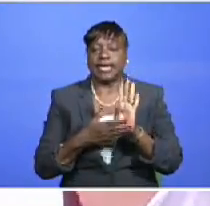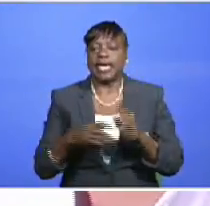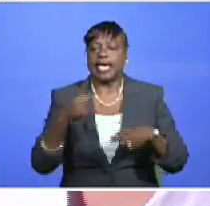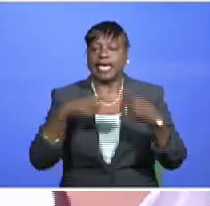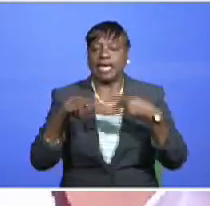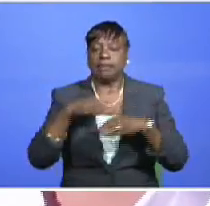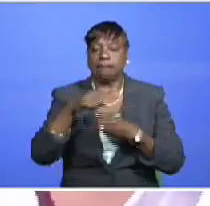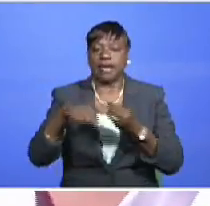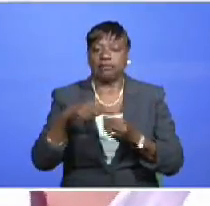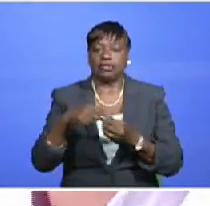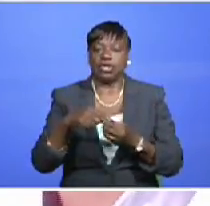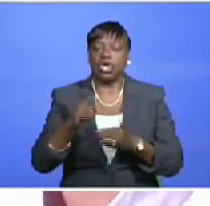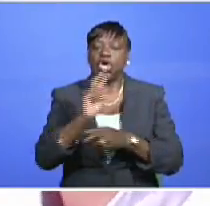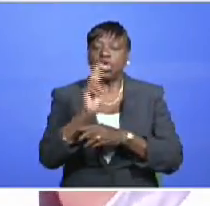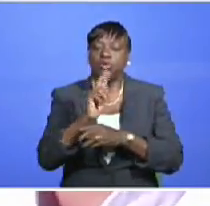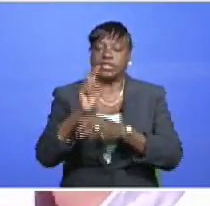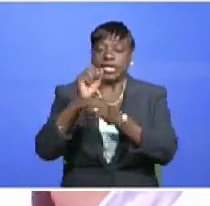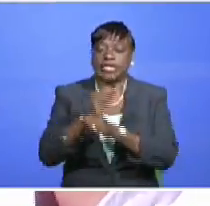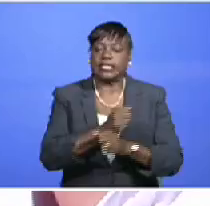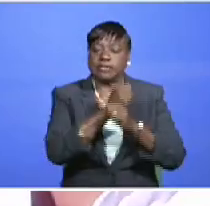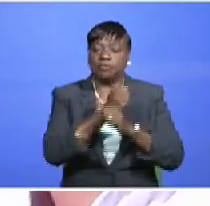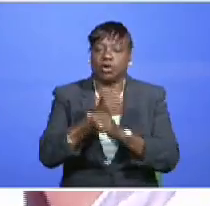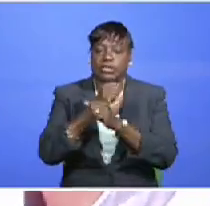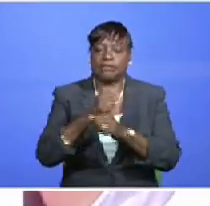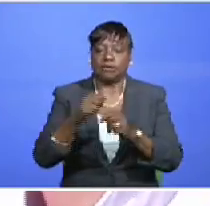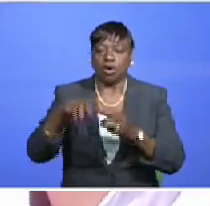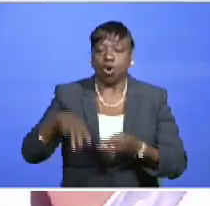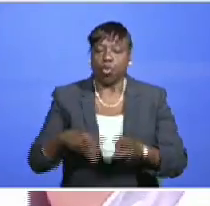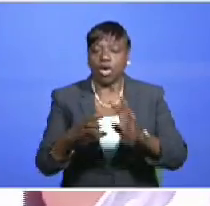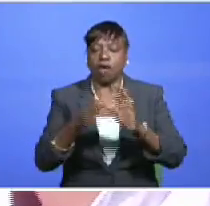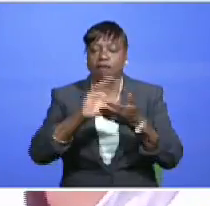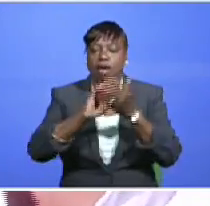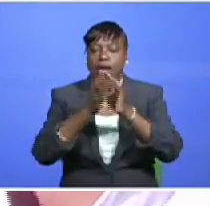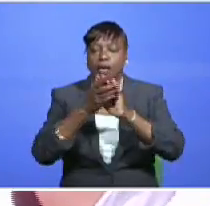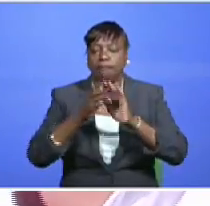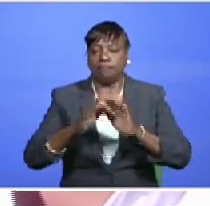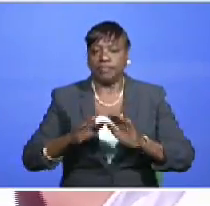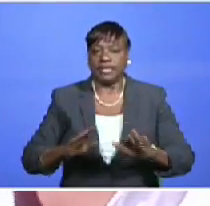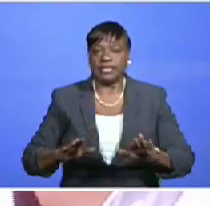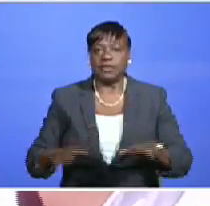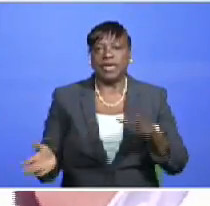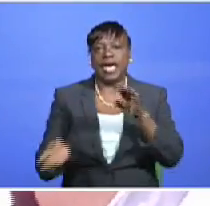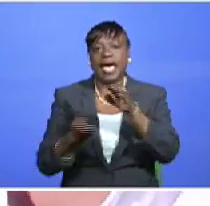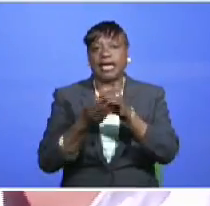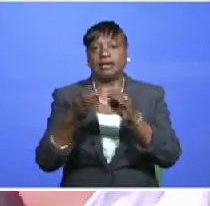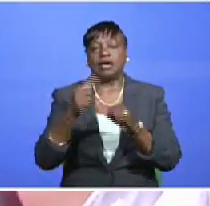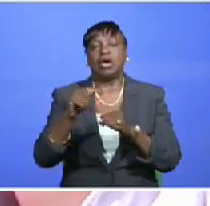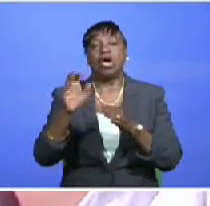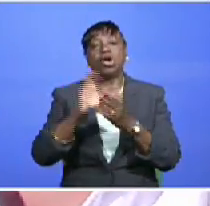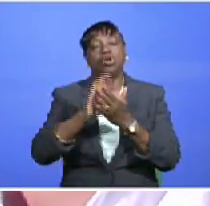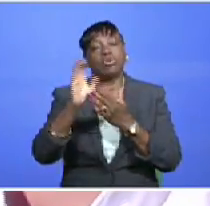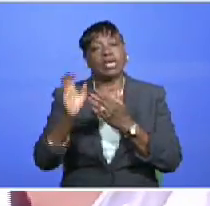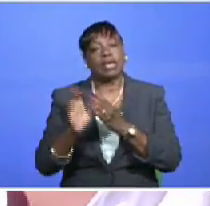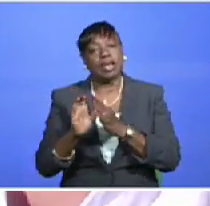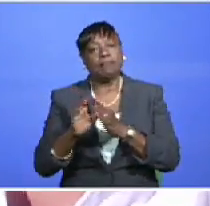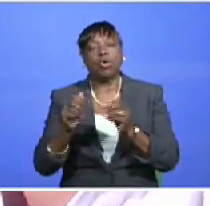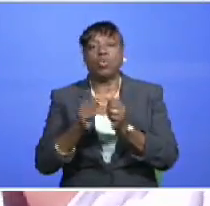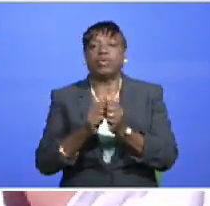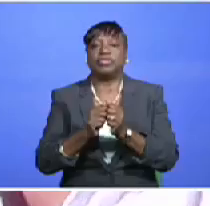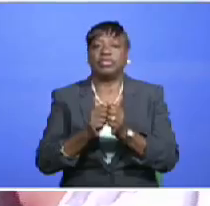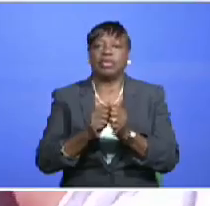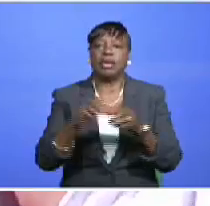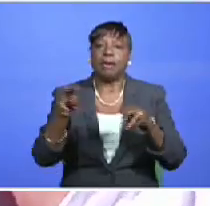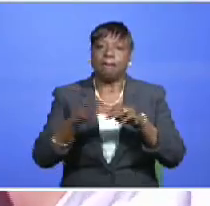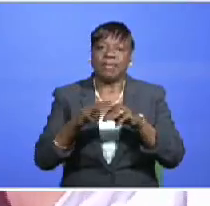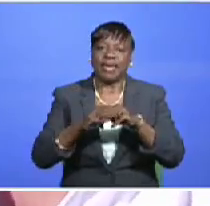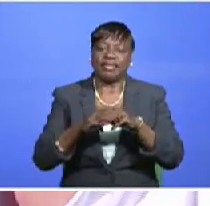sports as an avenue for peace. And a part of that, we added a curriculum inside there with tutoring and